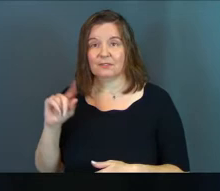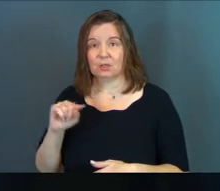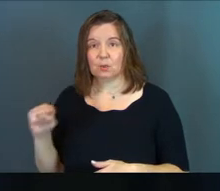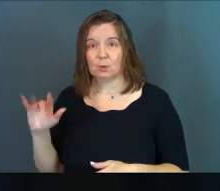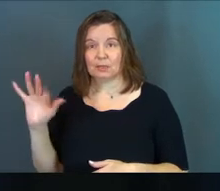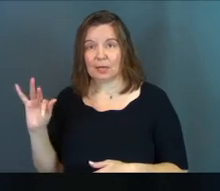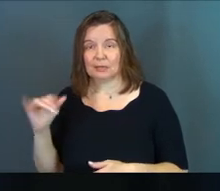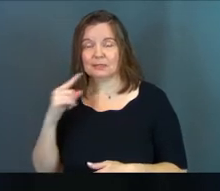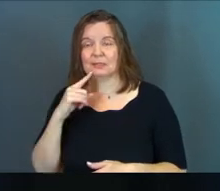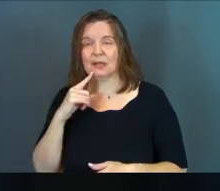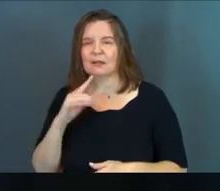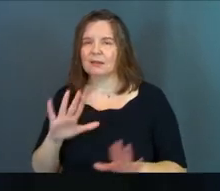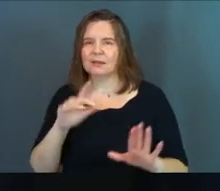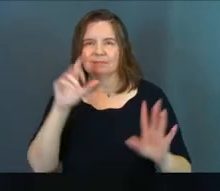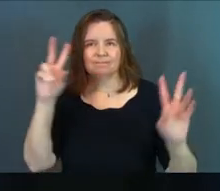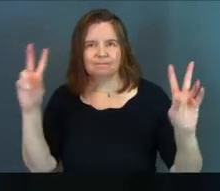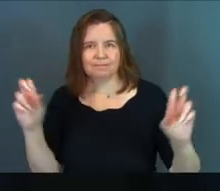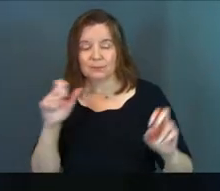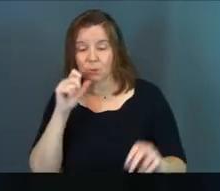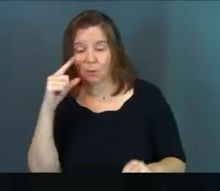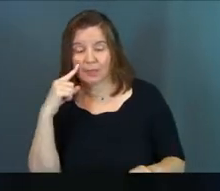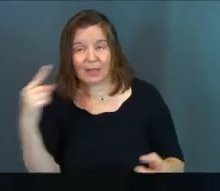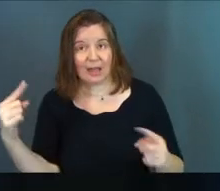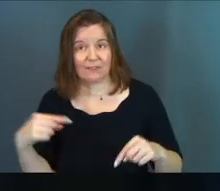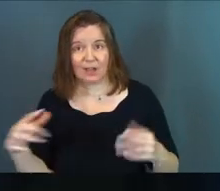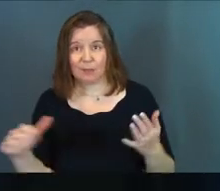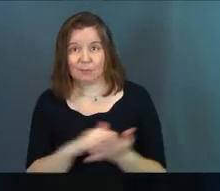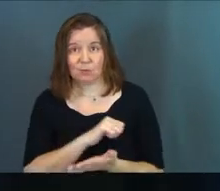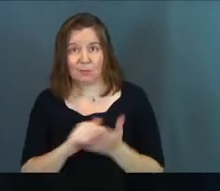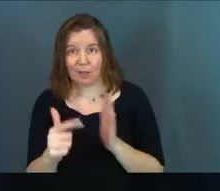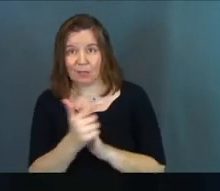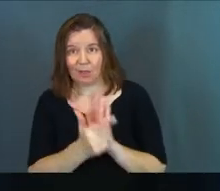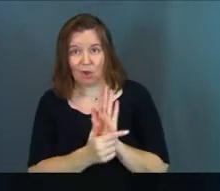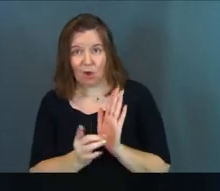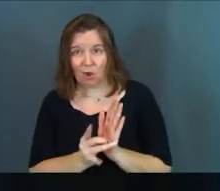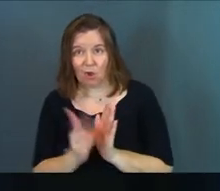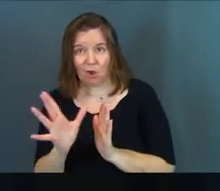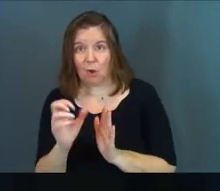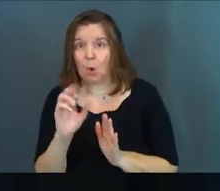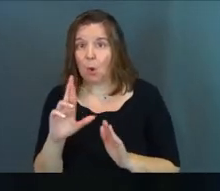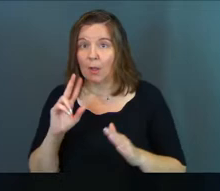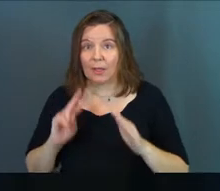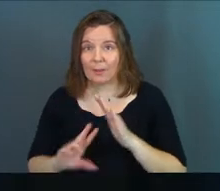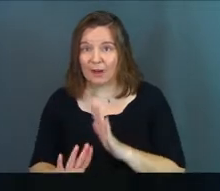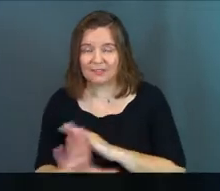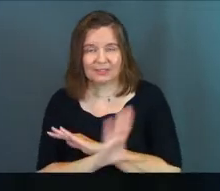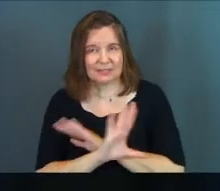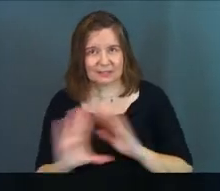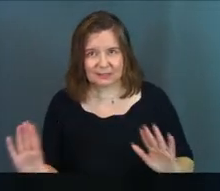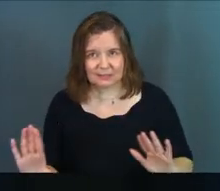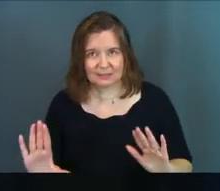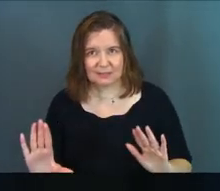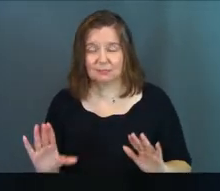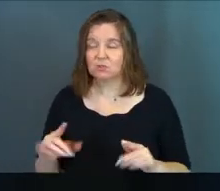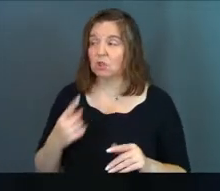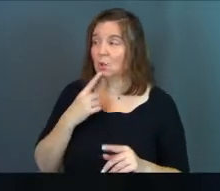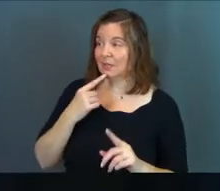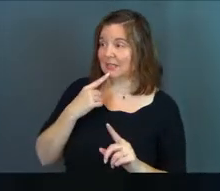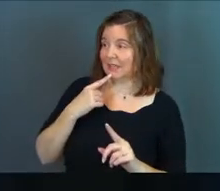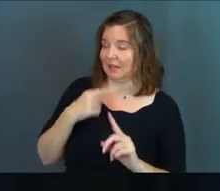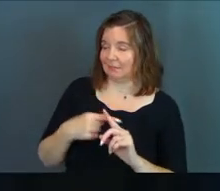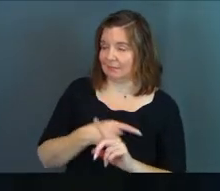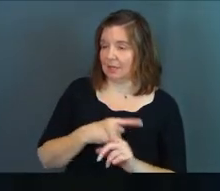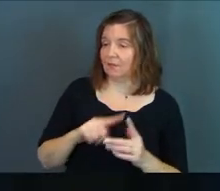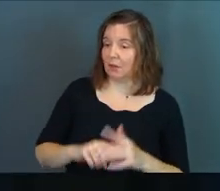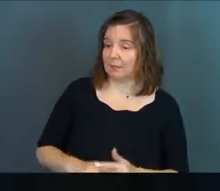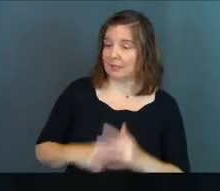he starts by saying, do not think that I have come to abolish the law or the prophets, okay? Say, hey, from the get-go, let me just say this